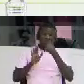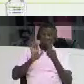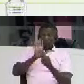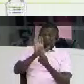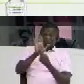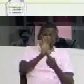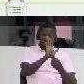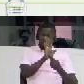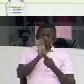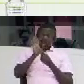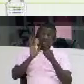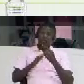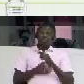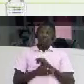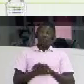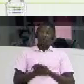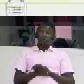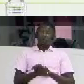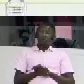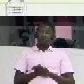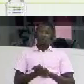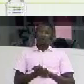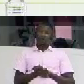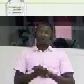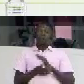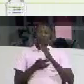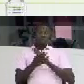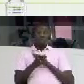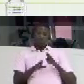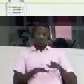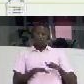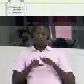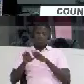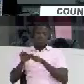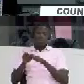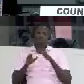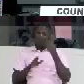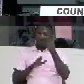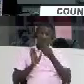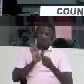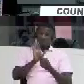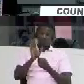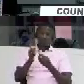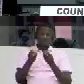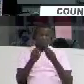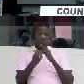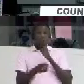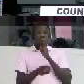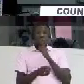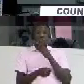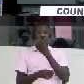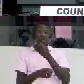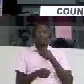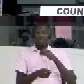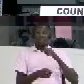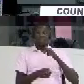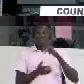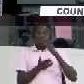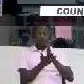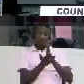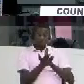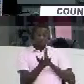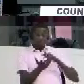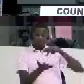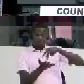identifications. Perhaps before we move on to the identification, tell us who was present at the parade in terms of the senior officers and